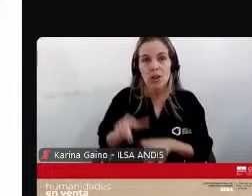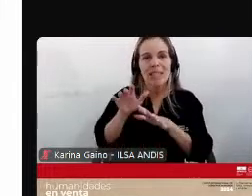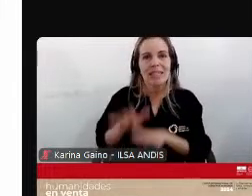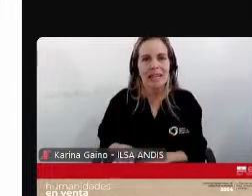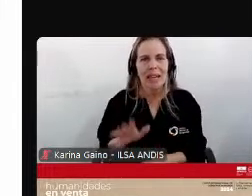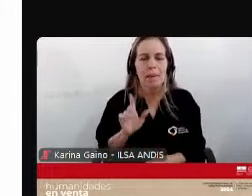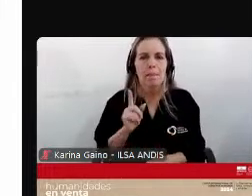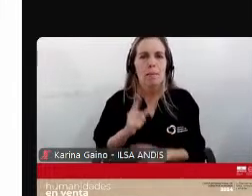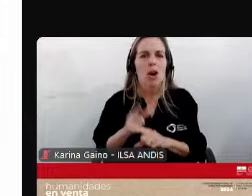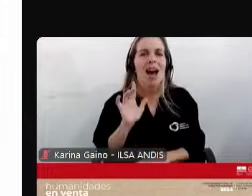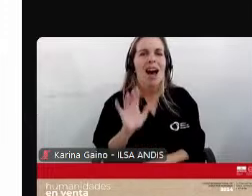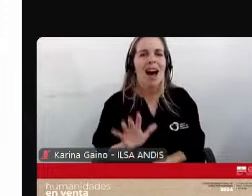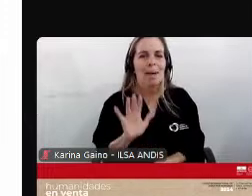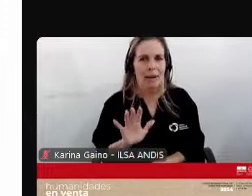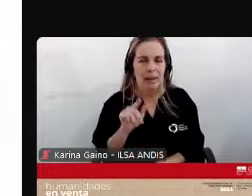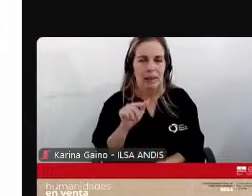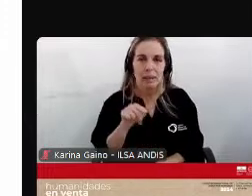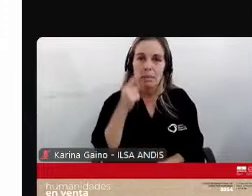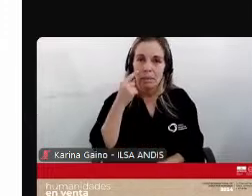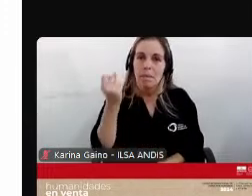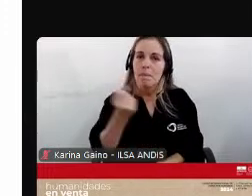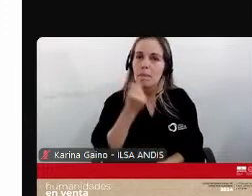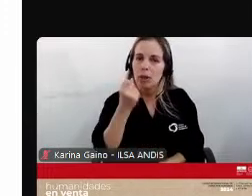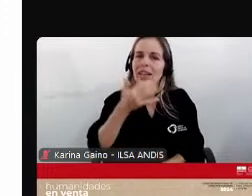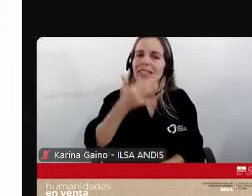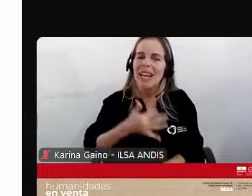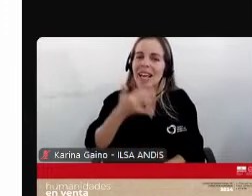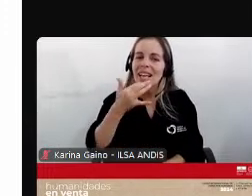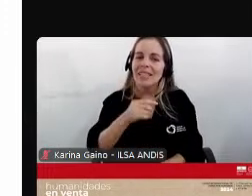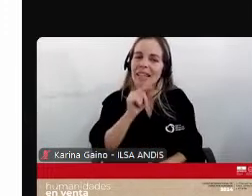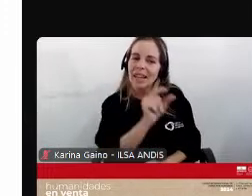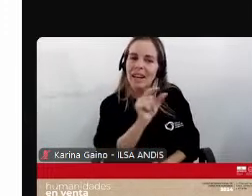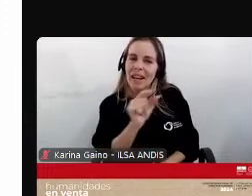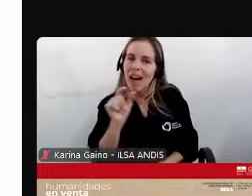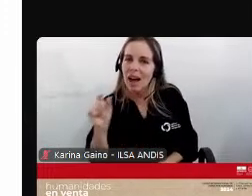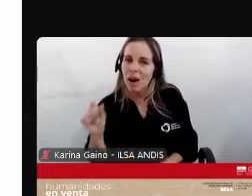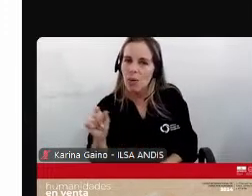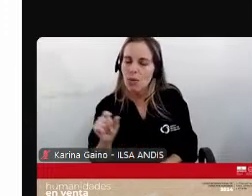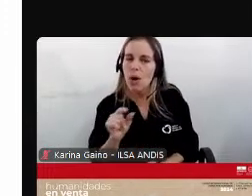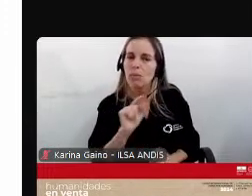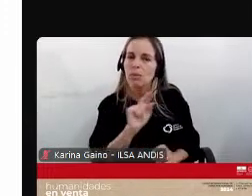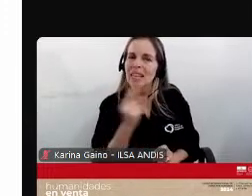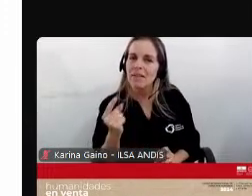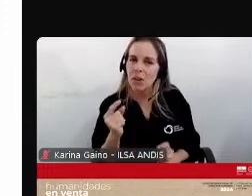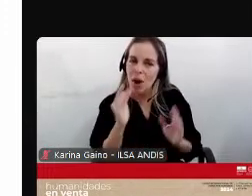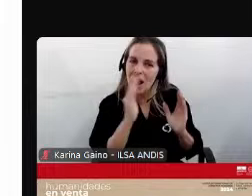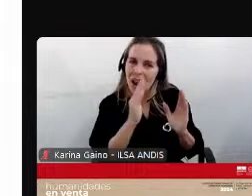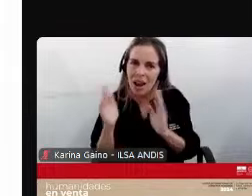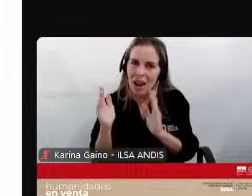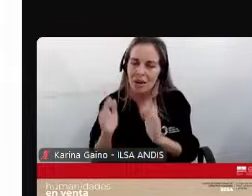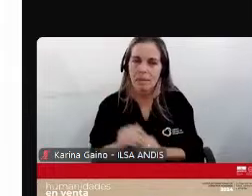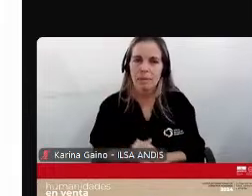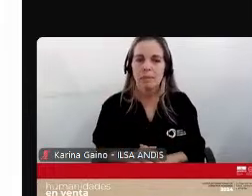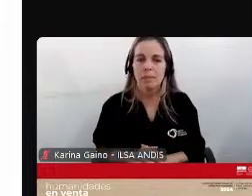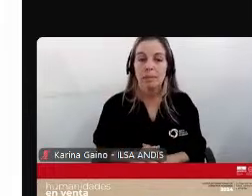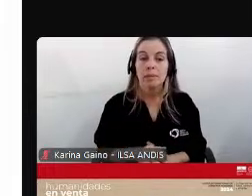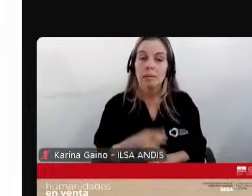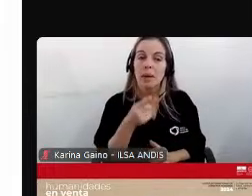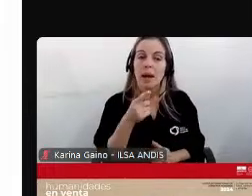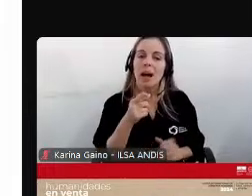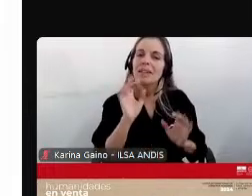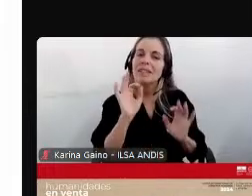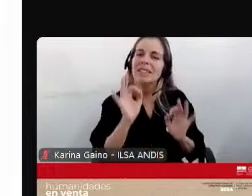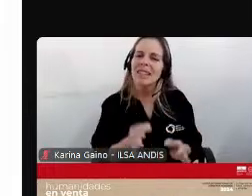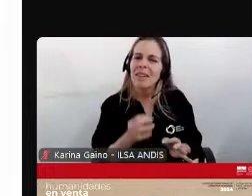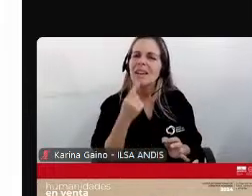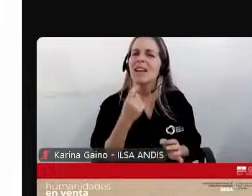to understand each of these individual elements. So in terms of identifying forced labor, the ILO has done